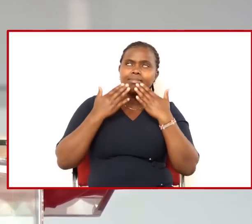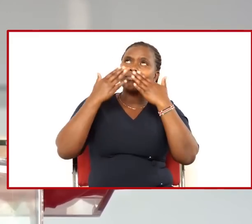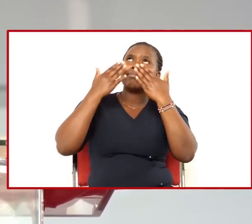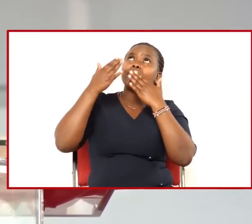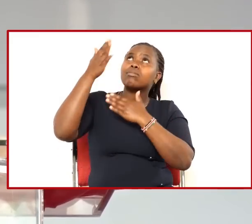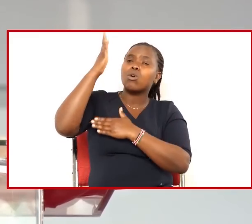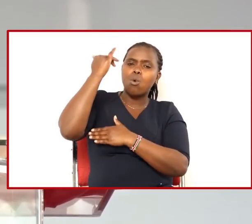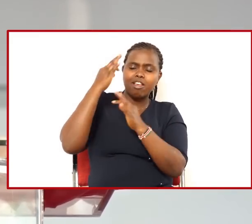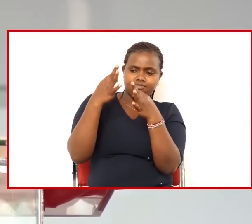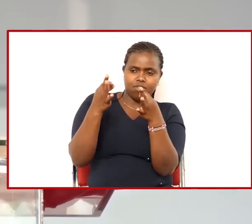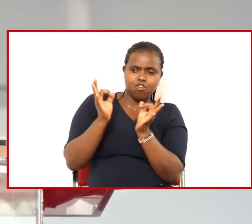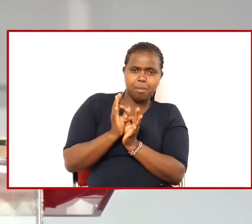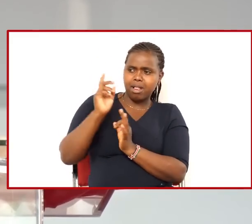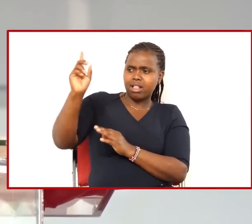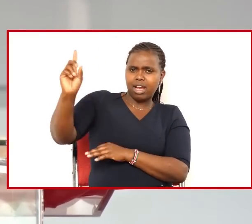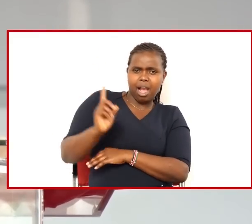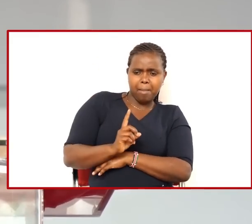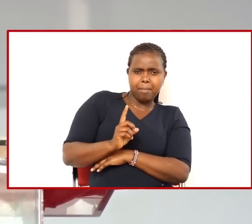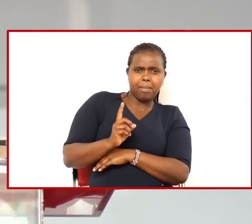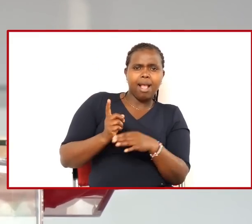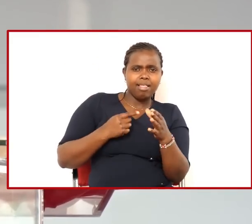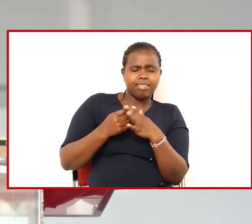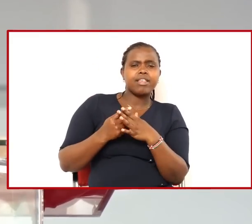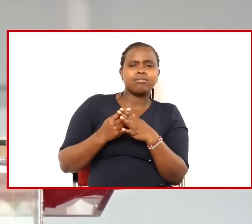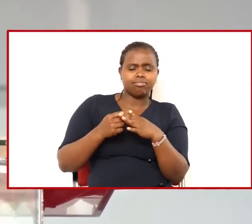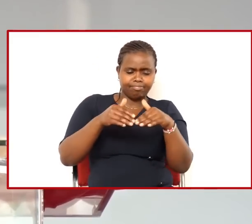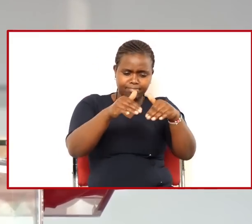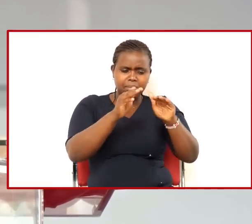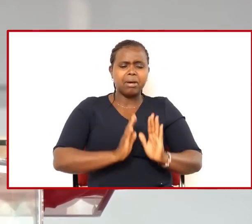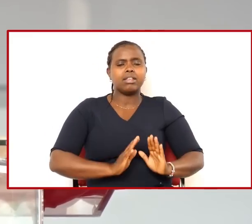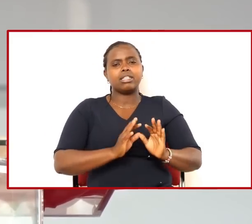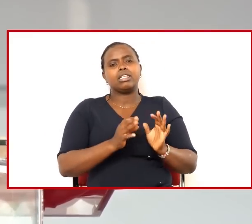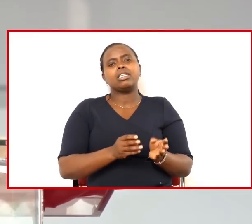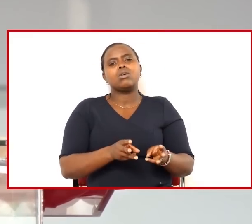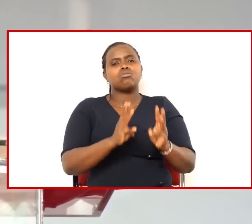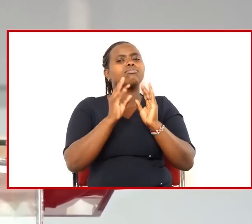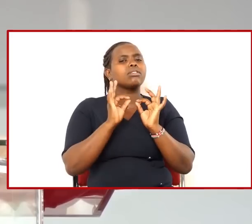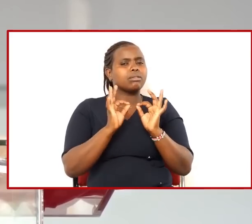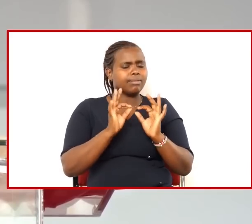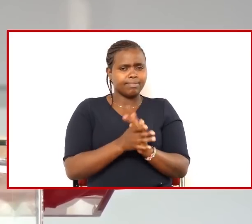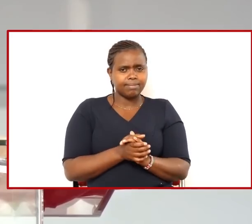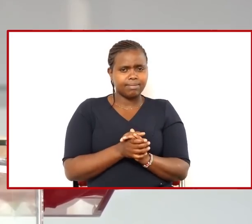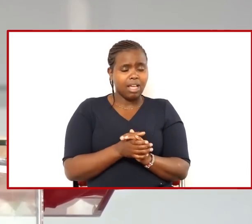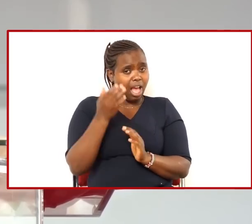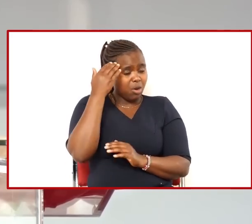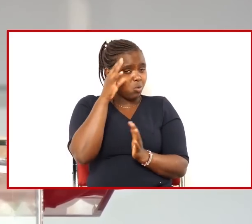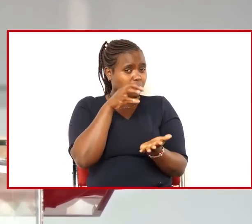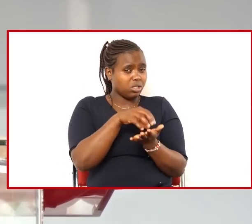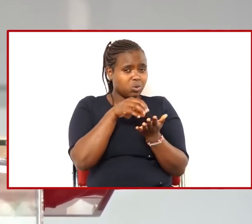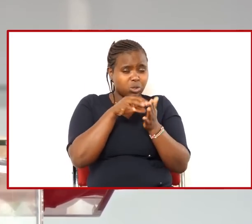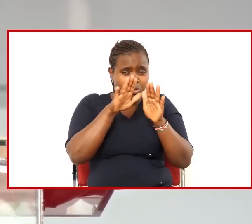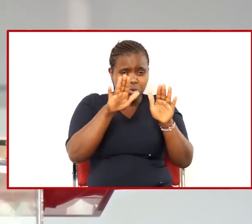Thank God his family came and gave him a dignified burial. I don't know the situation you are in right